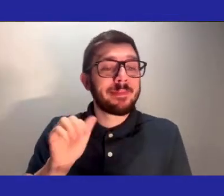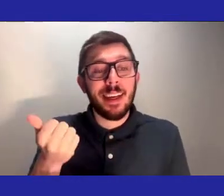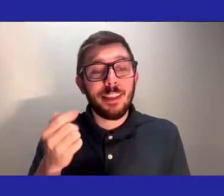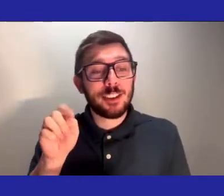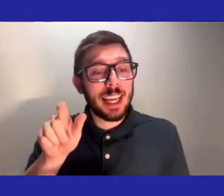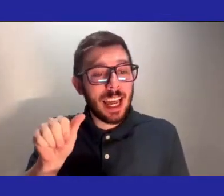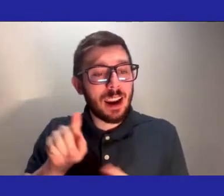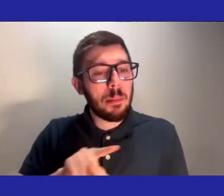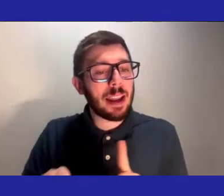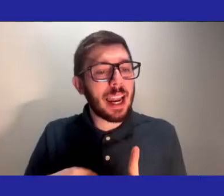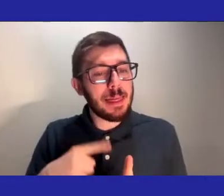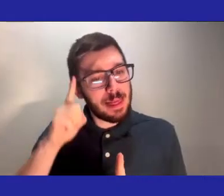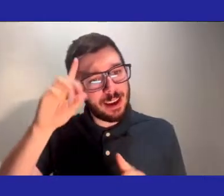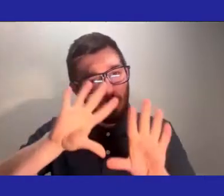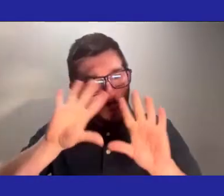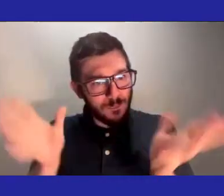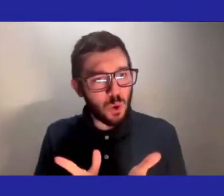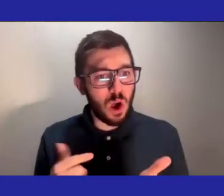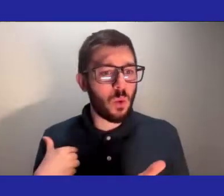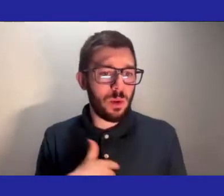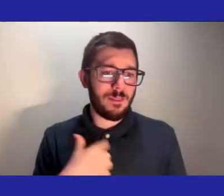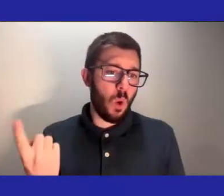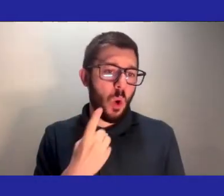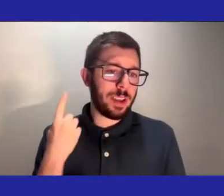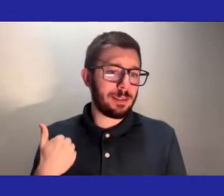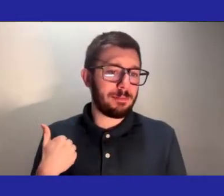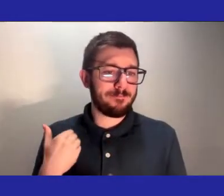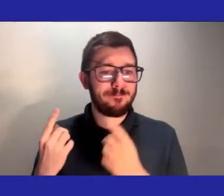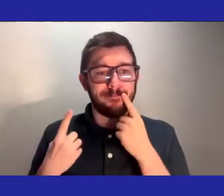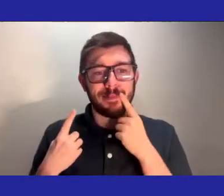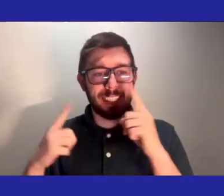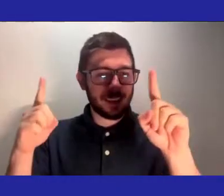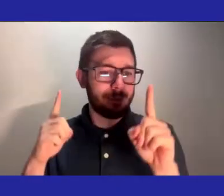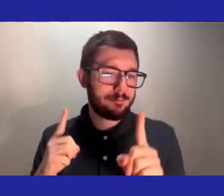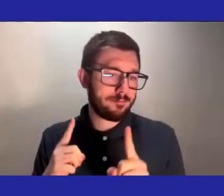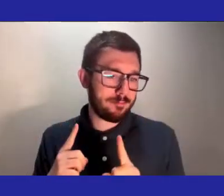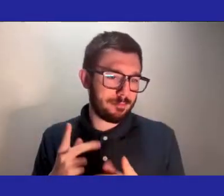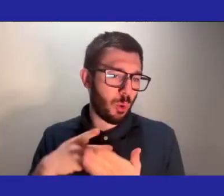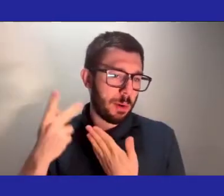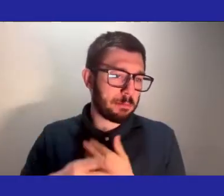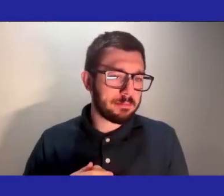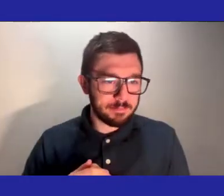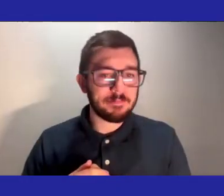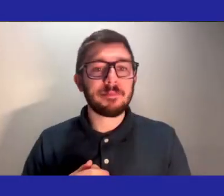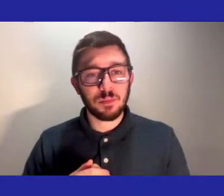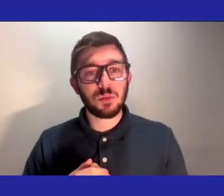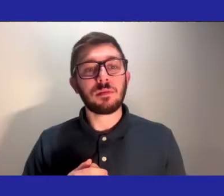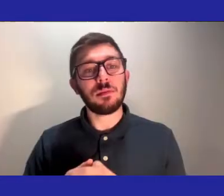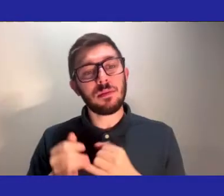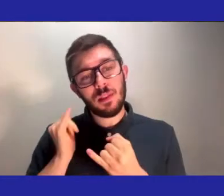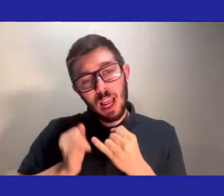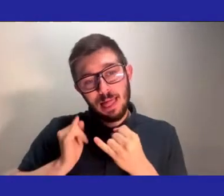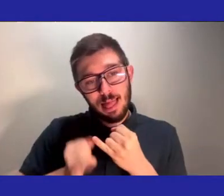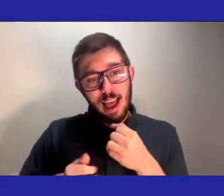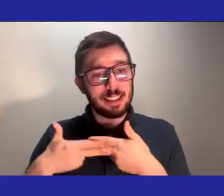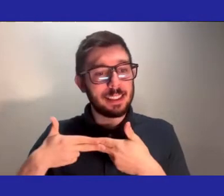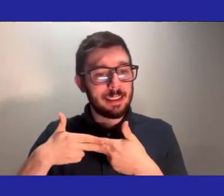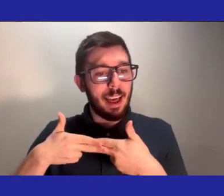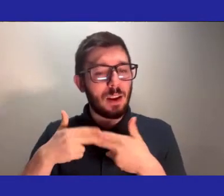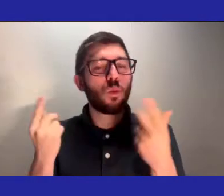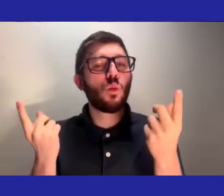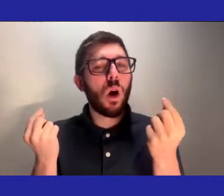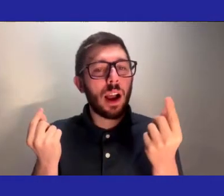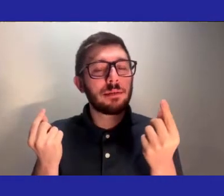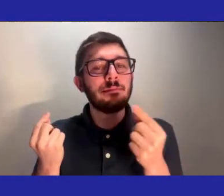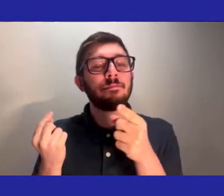been a successful program. The last slide is just, continue please, is just looking at individual